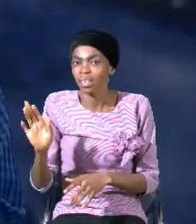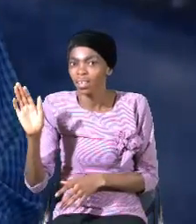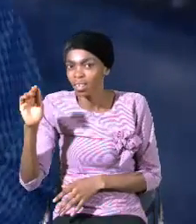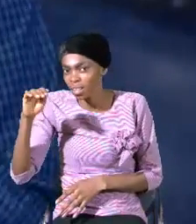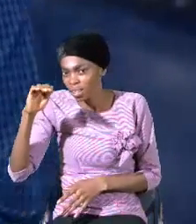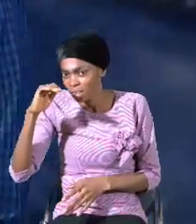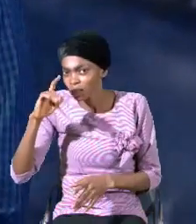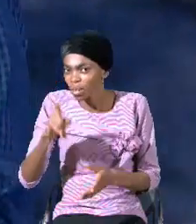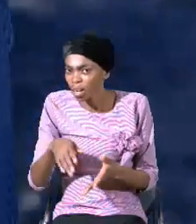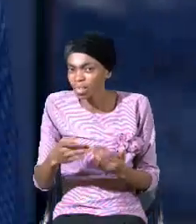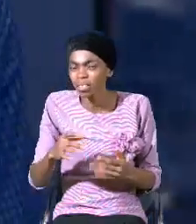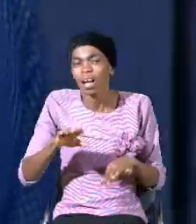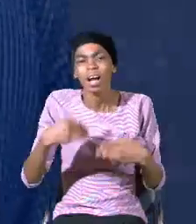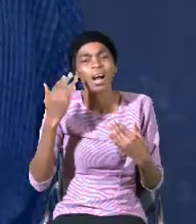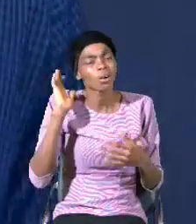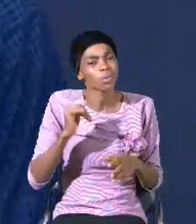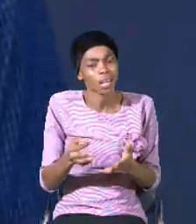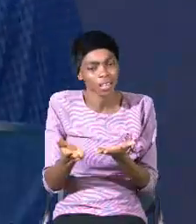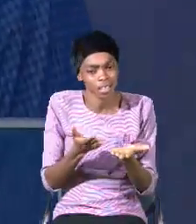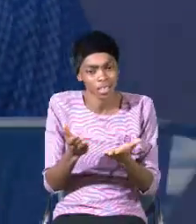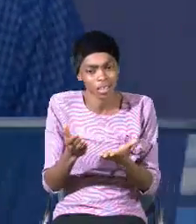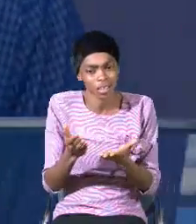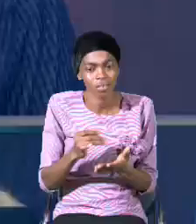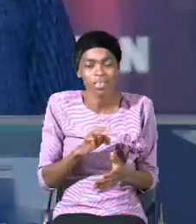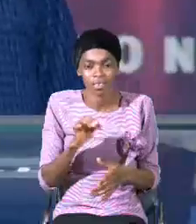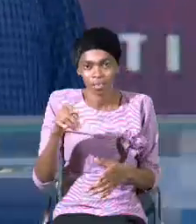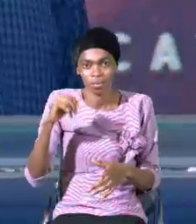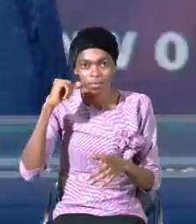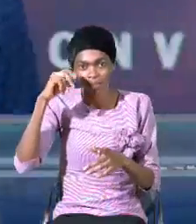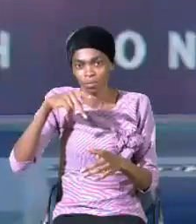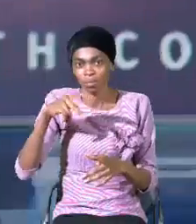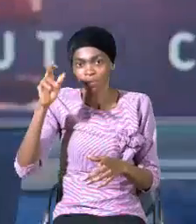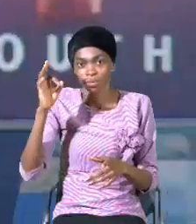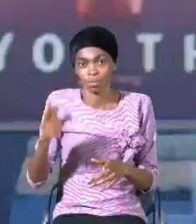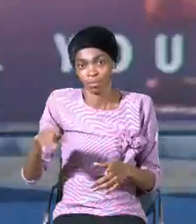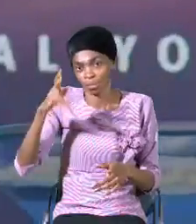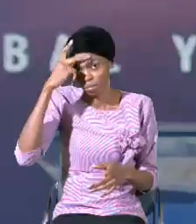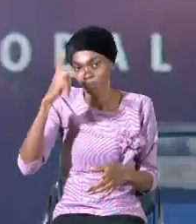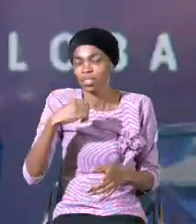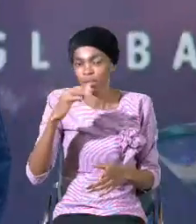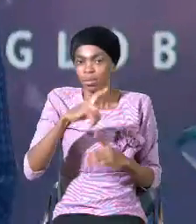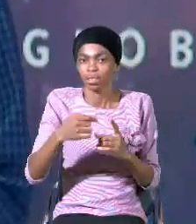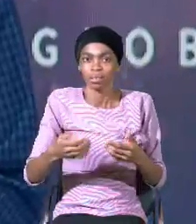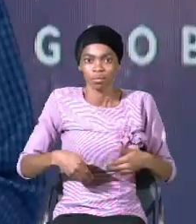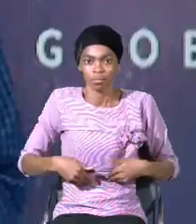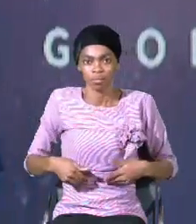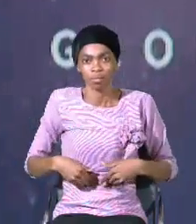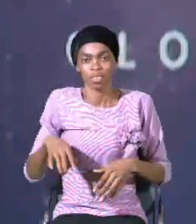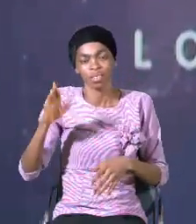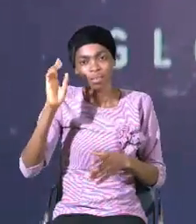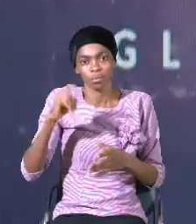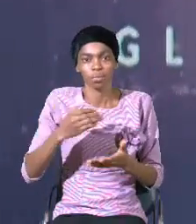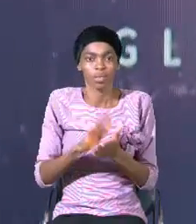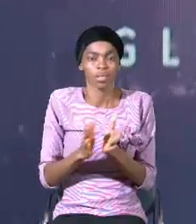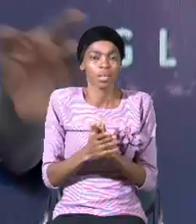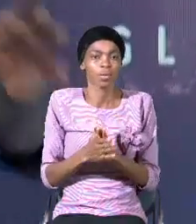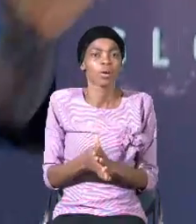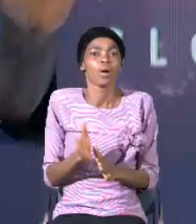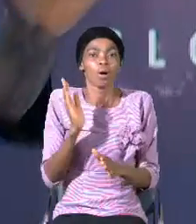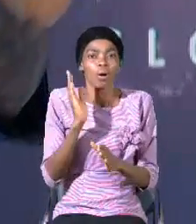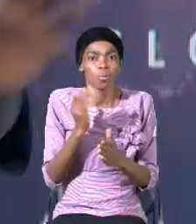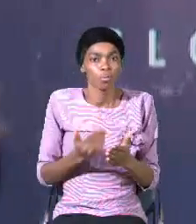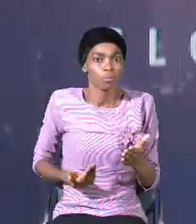serve? You know, when I was younger, after I became born again, a real child of God now, in